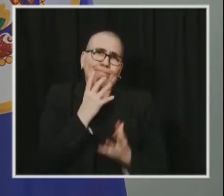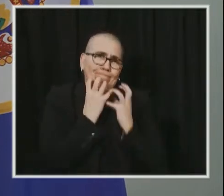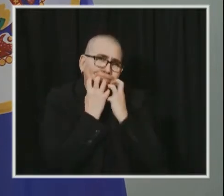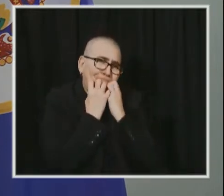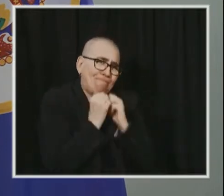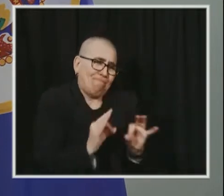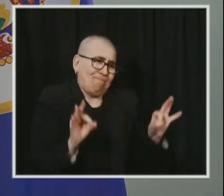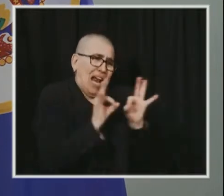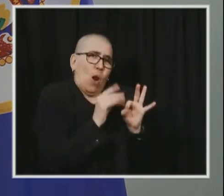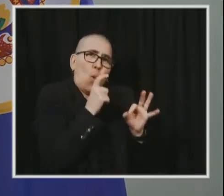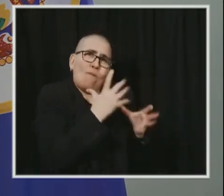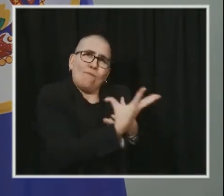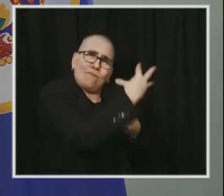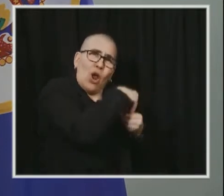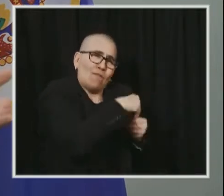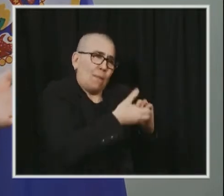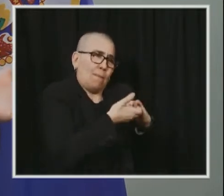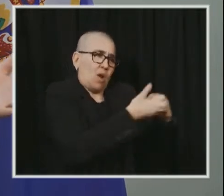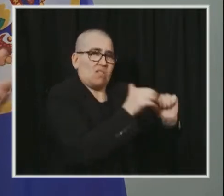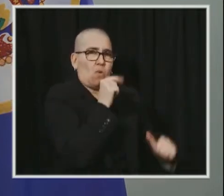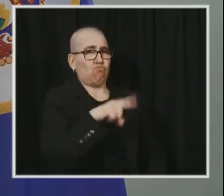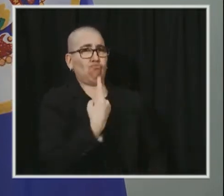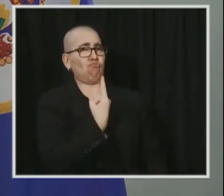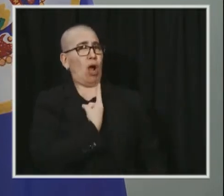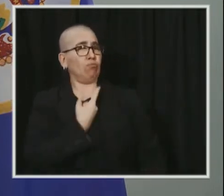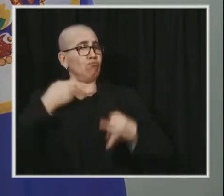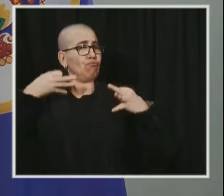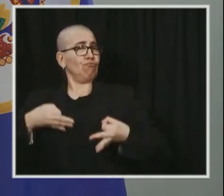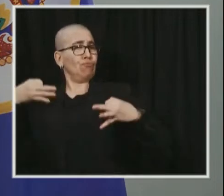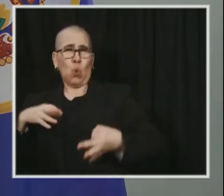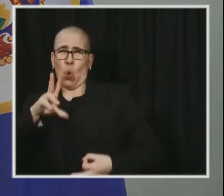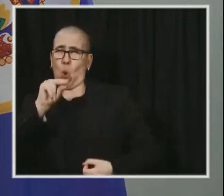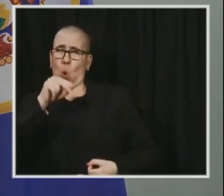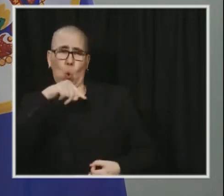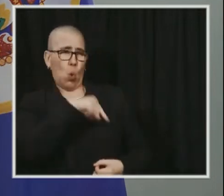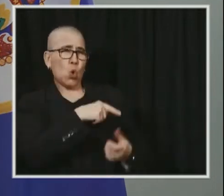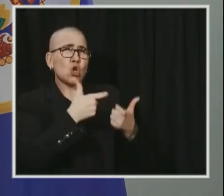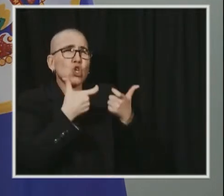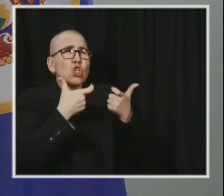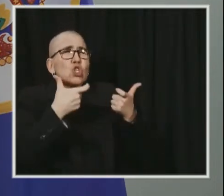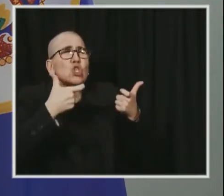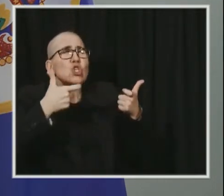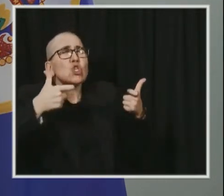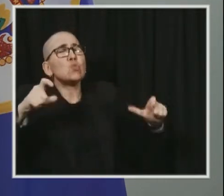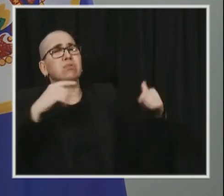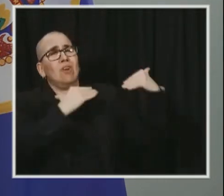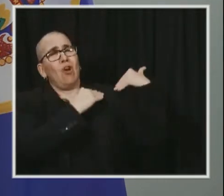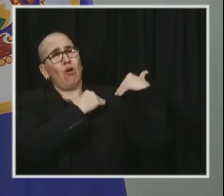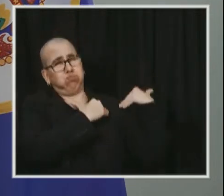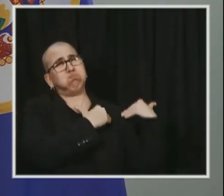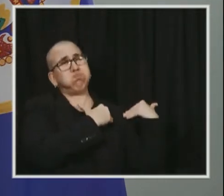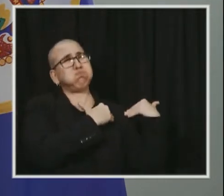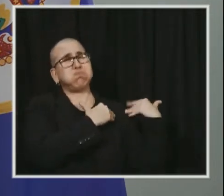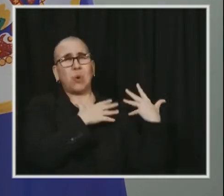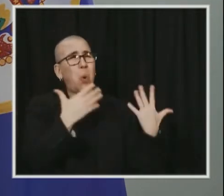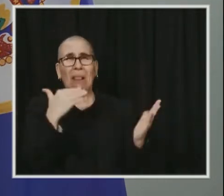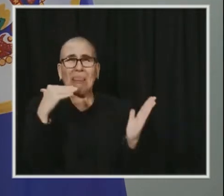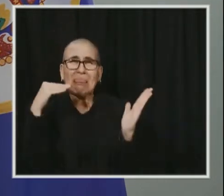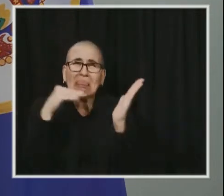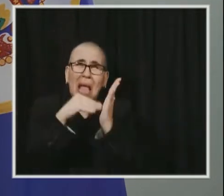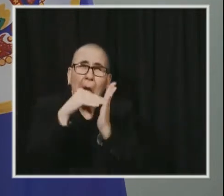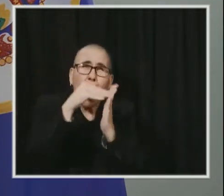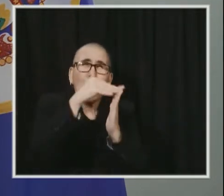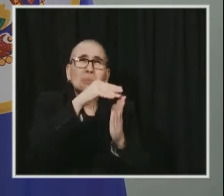can't do this alone. This is a massive undertaking. There are now literally thousands of locations where people will get their